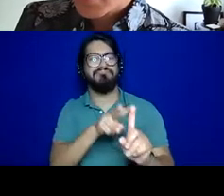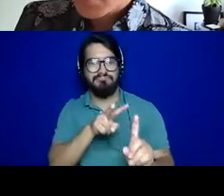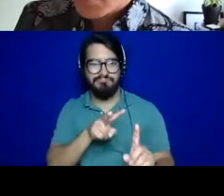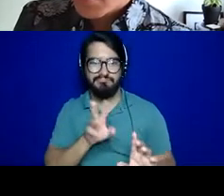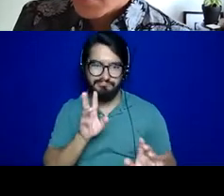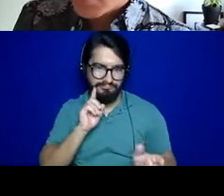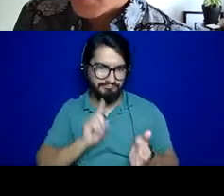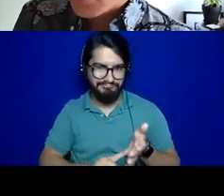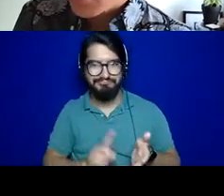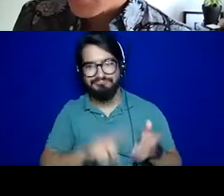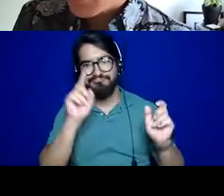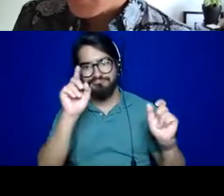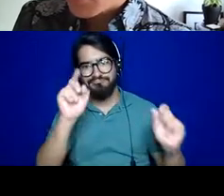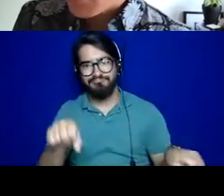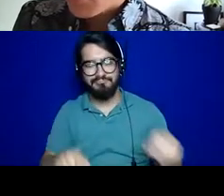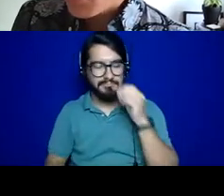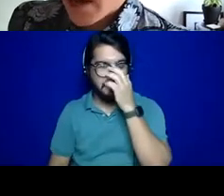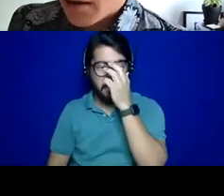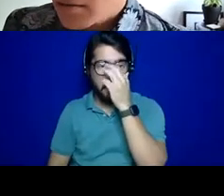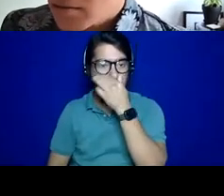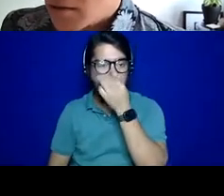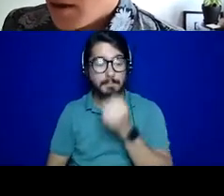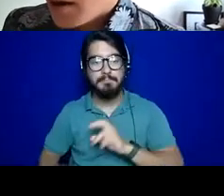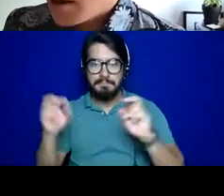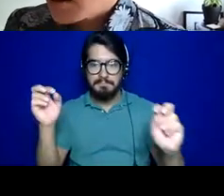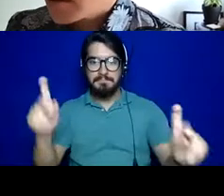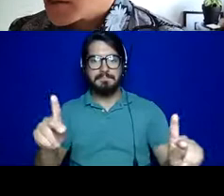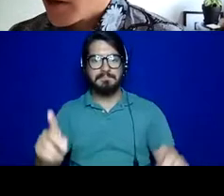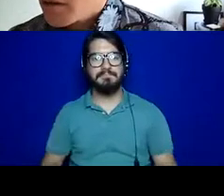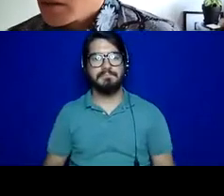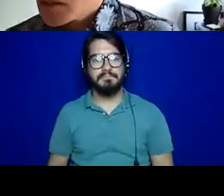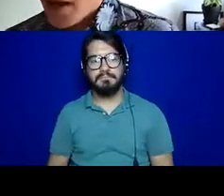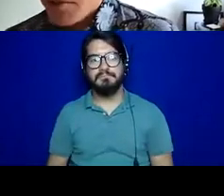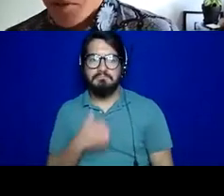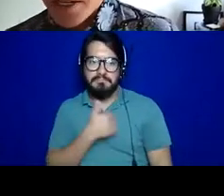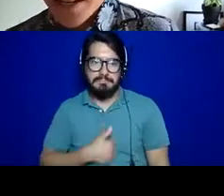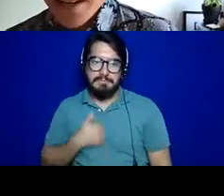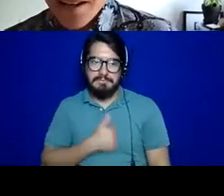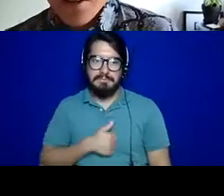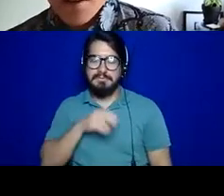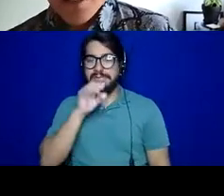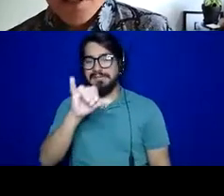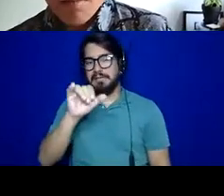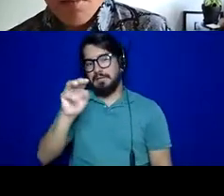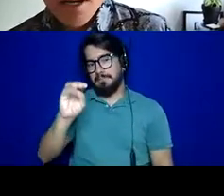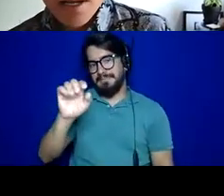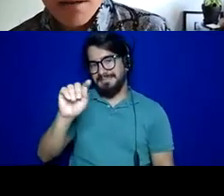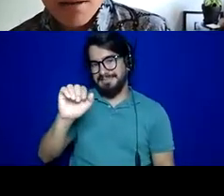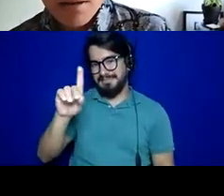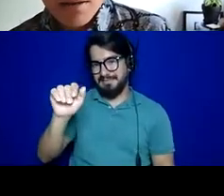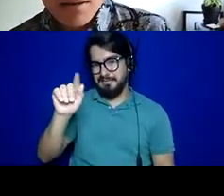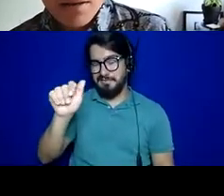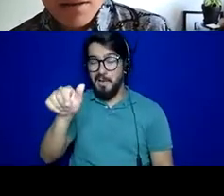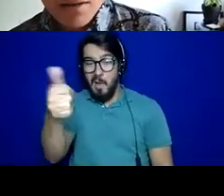Okay. Sorry. So that was metadata. Other questions about metadata?